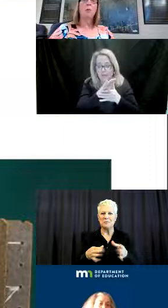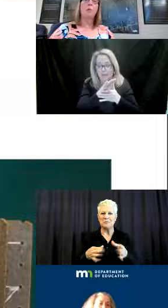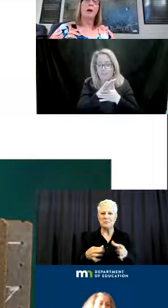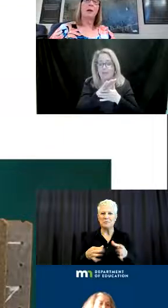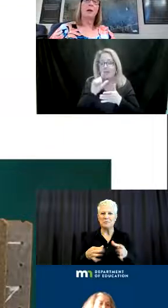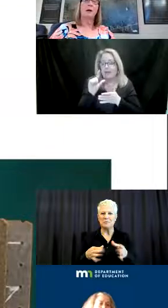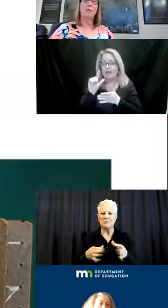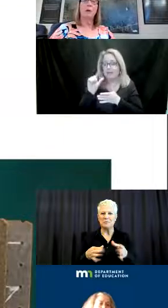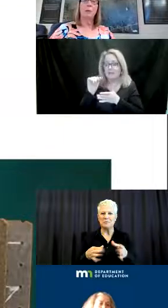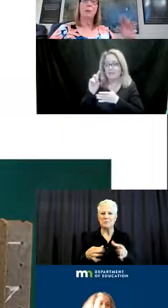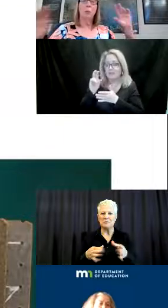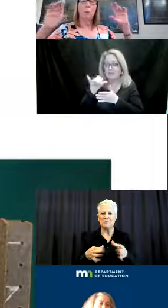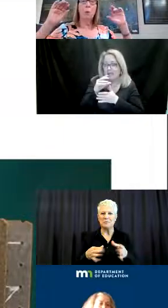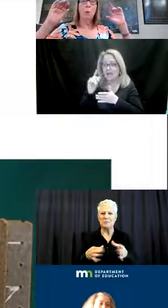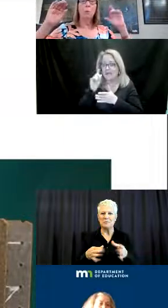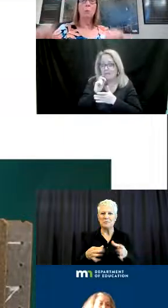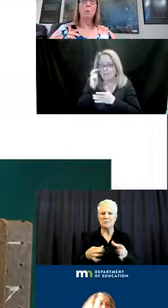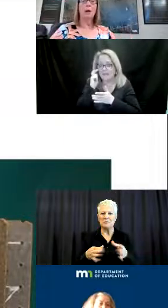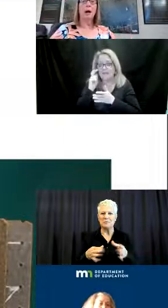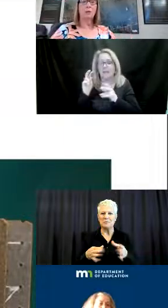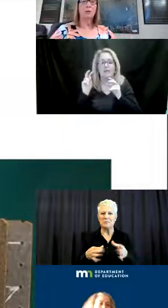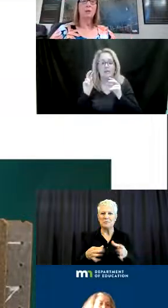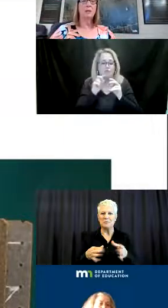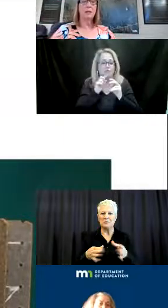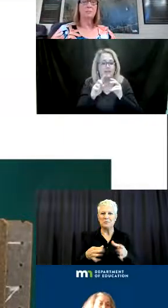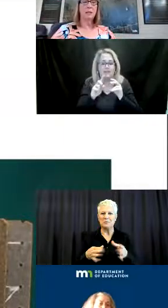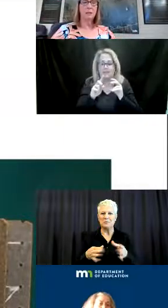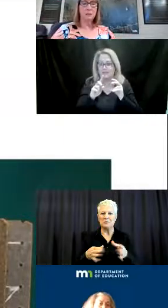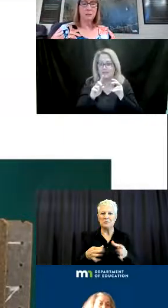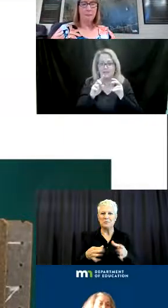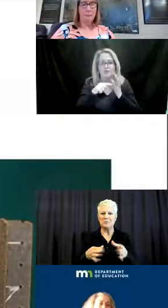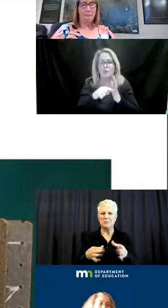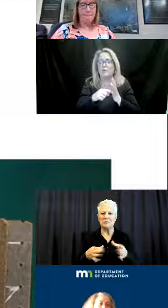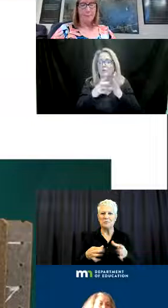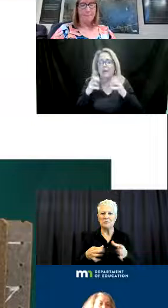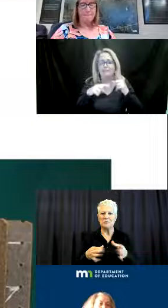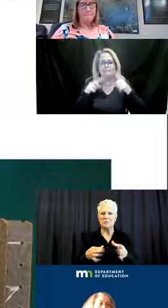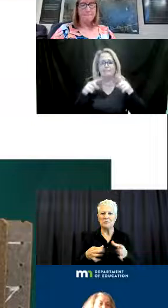at a whole variety of quote unquote book options and adaptations.